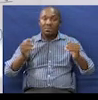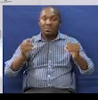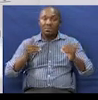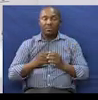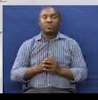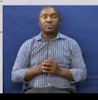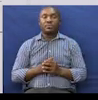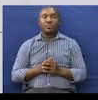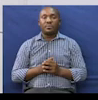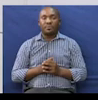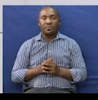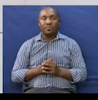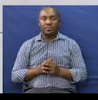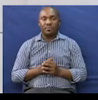equal.